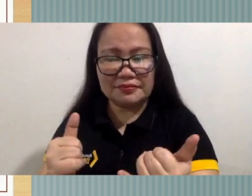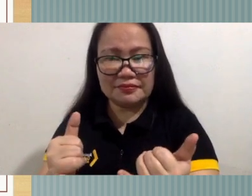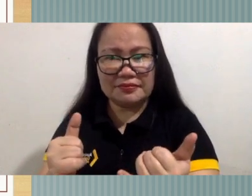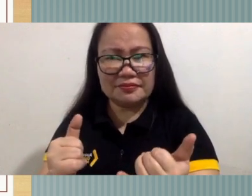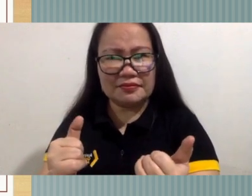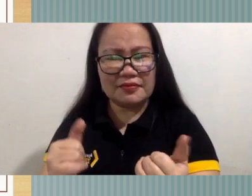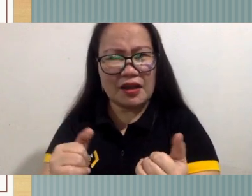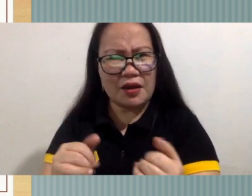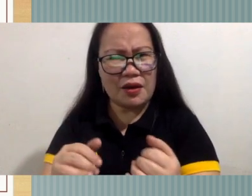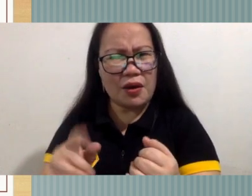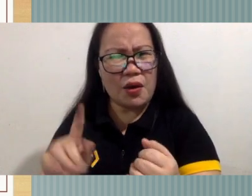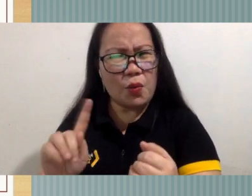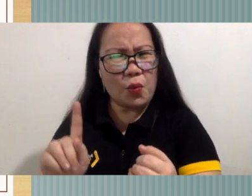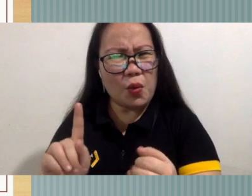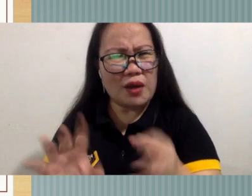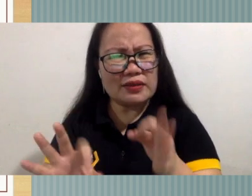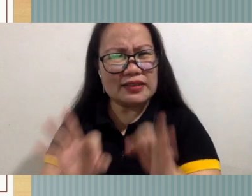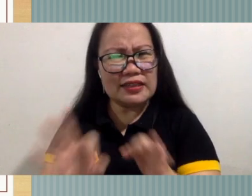13.